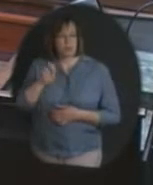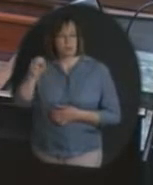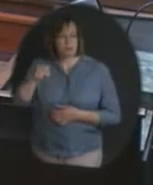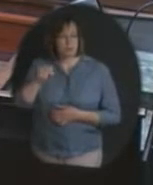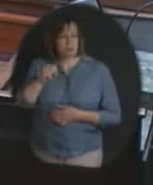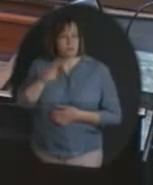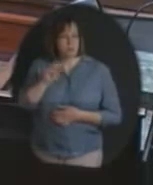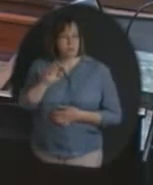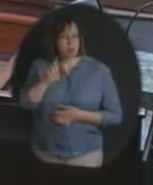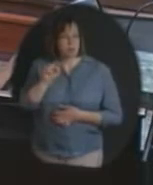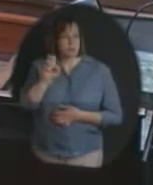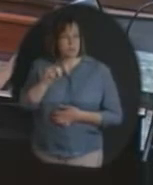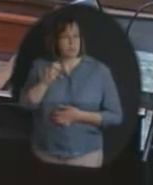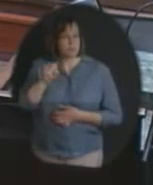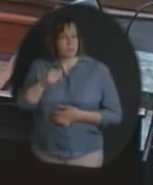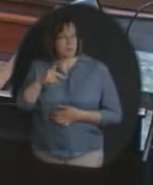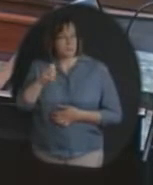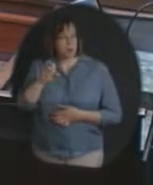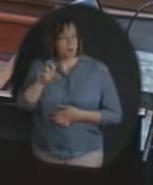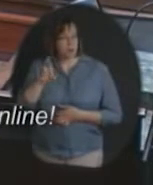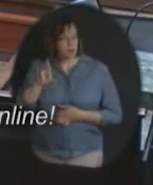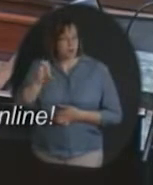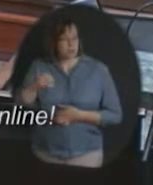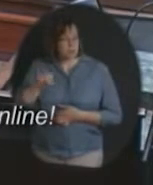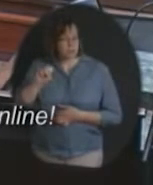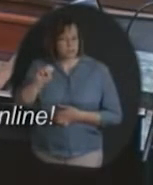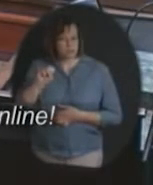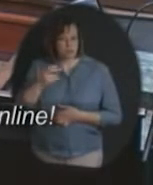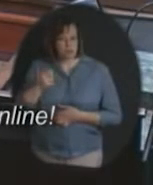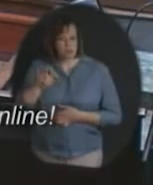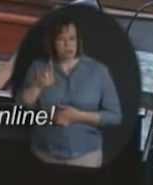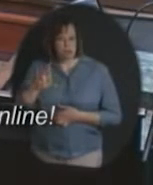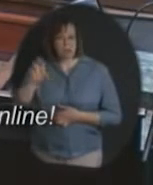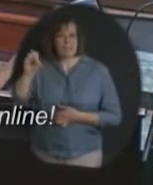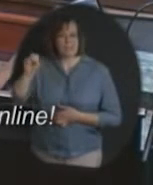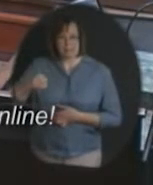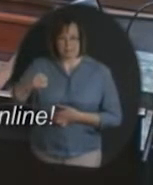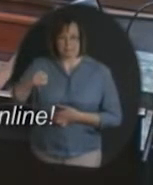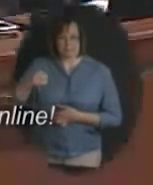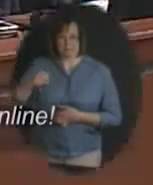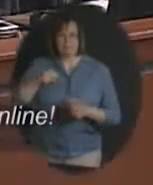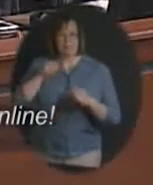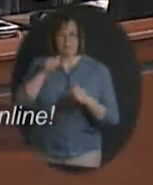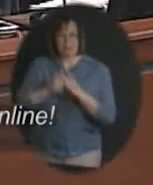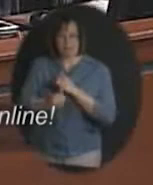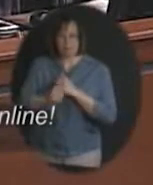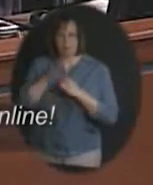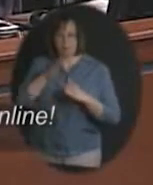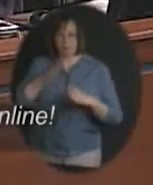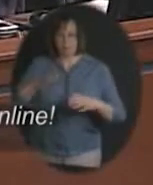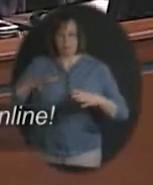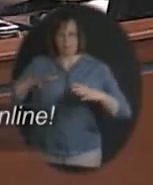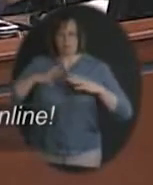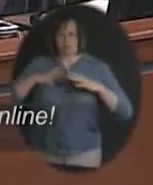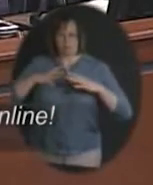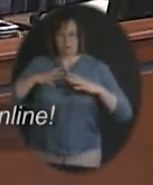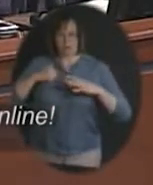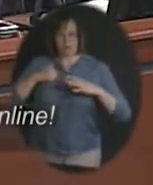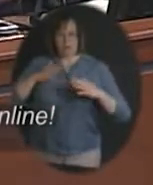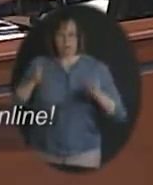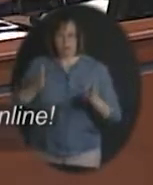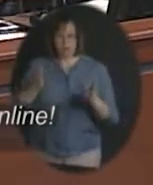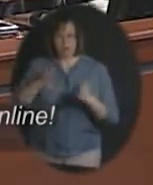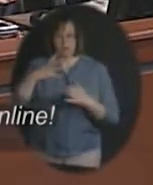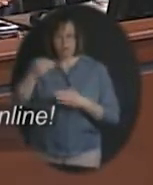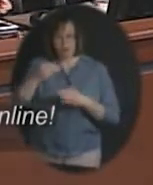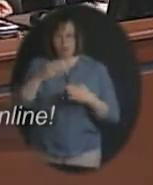Yes. Mrs. Martin? Yes. Mr. Parker? Yes. Mr. Scheer? Yes. The motion carries. We will take our comfort break. I encourage you to go out and